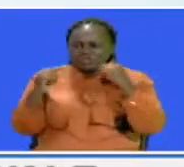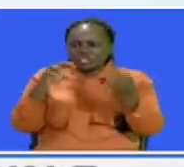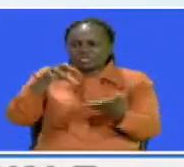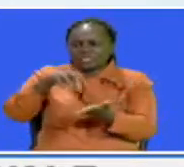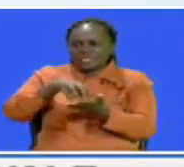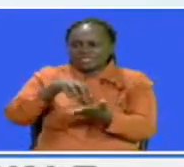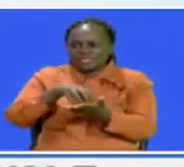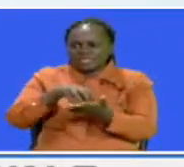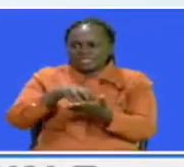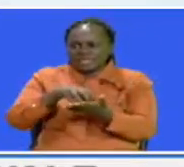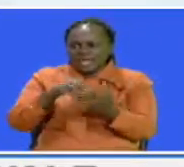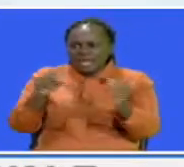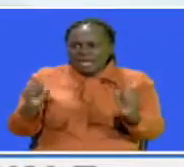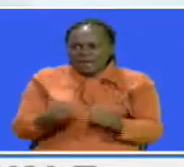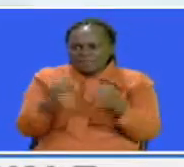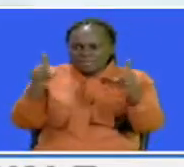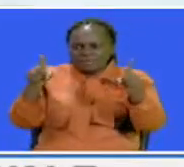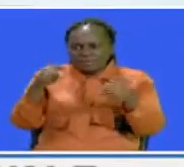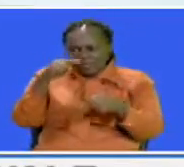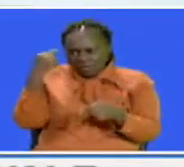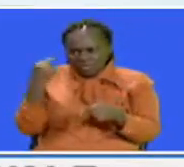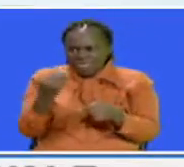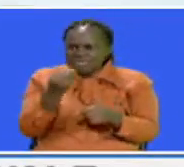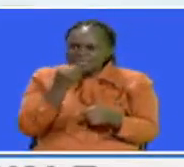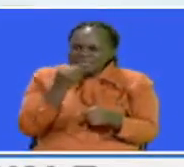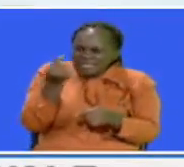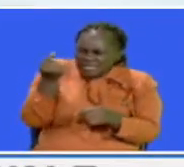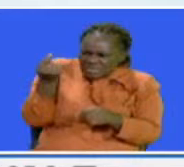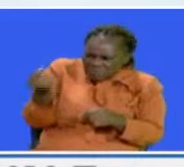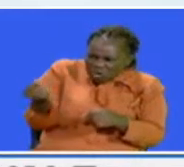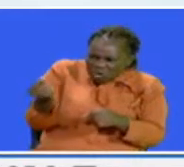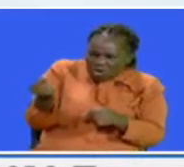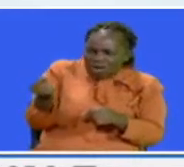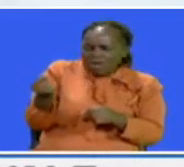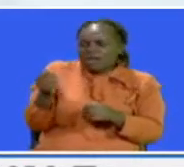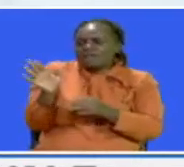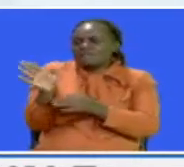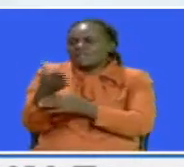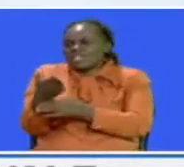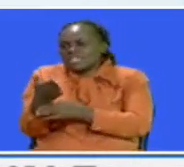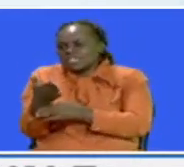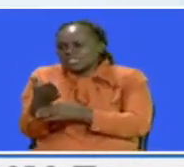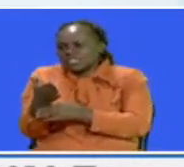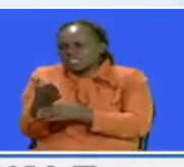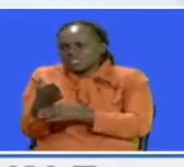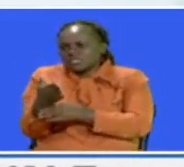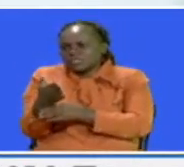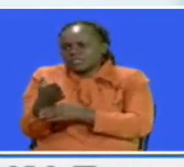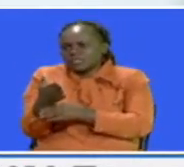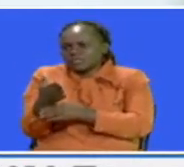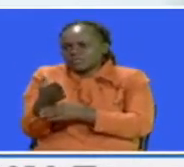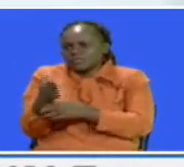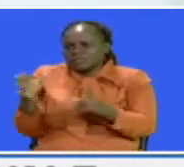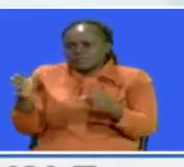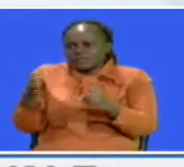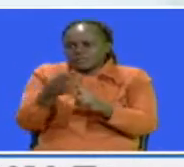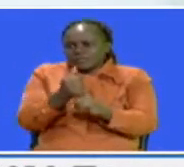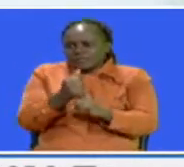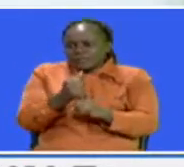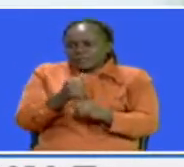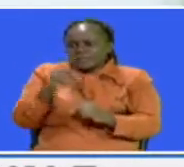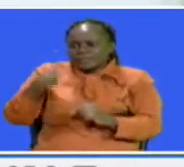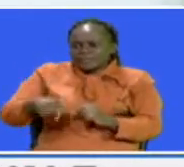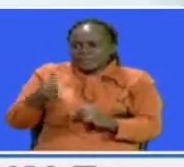cases occur just as a result of either eating less fish in terms of portion size required to meet required content of